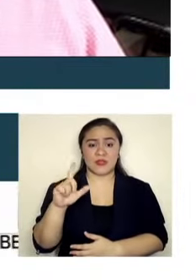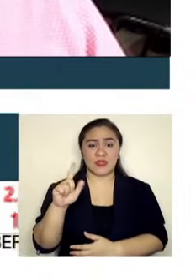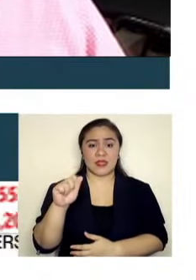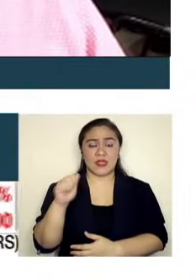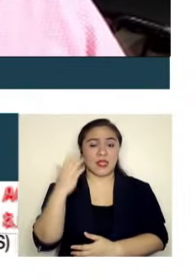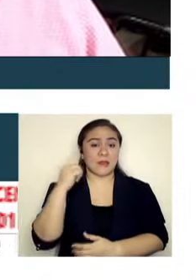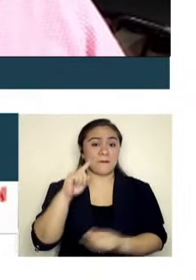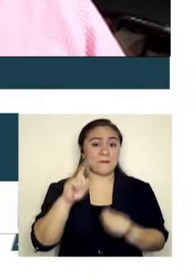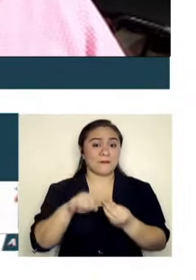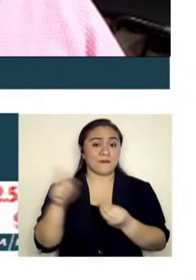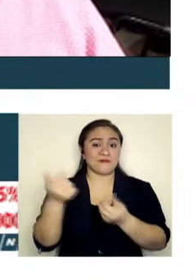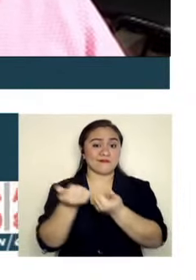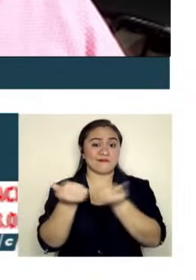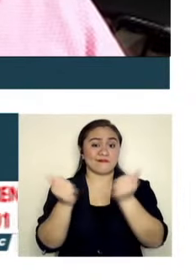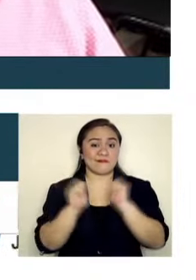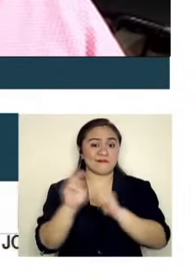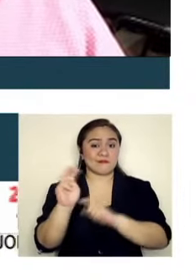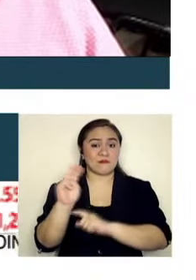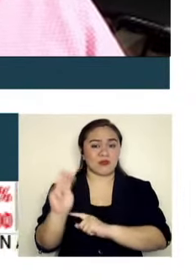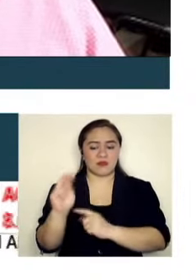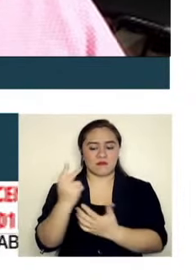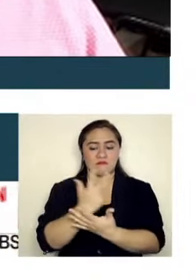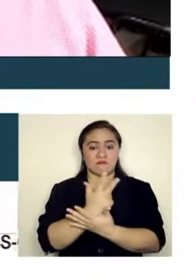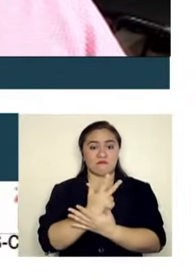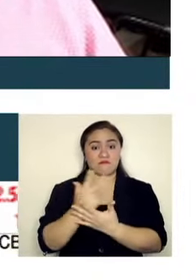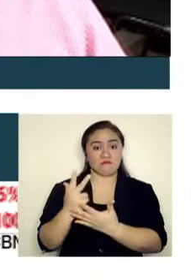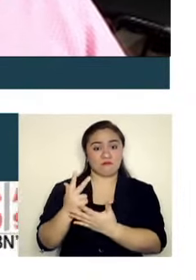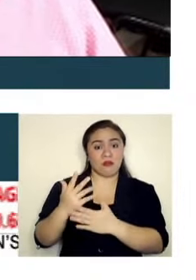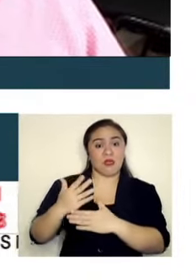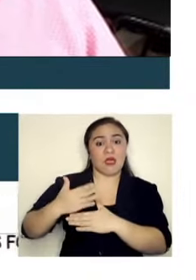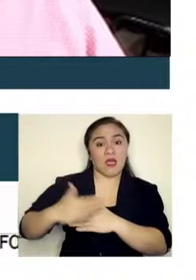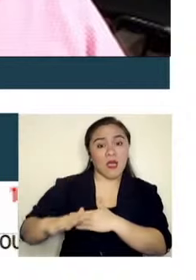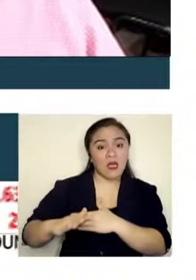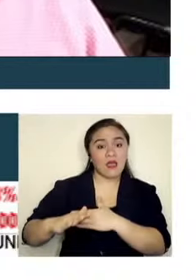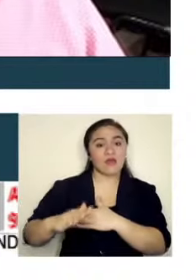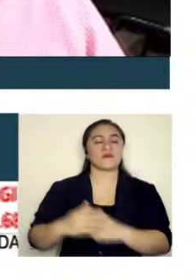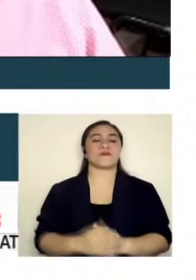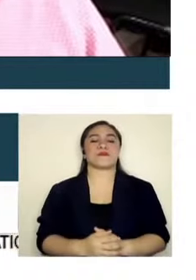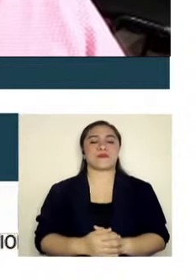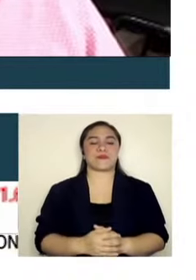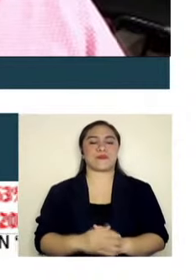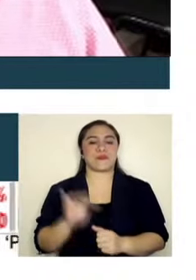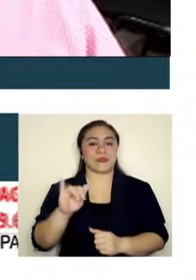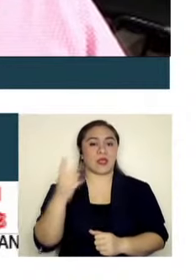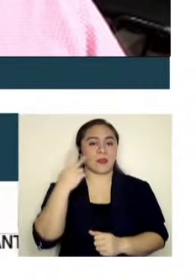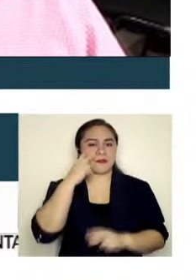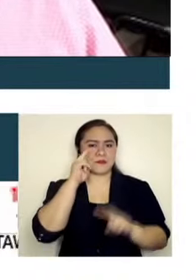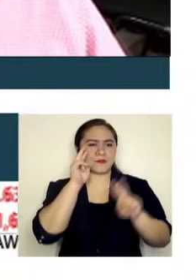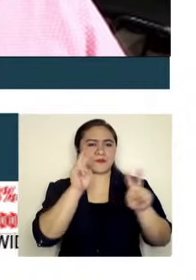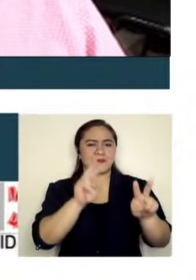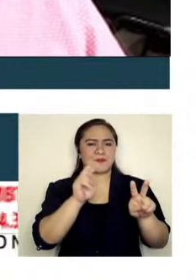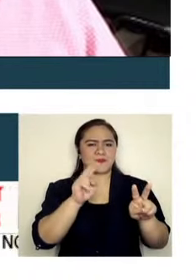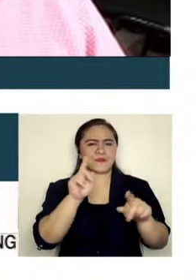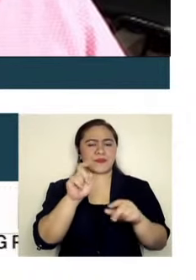area 3 weeks after. So the question now is, as you monitor these patients,